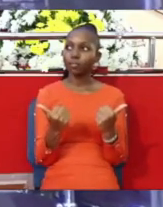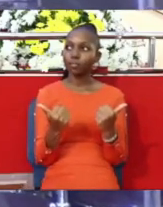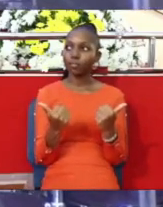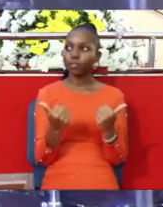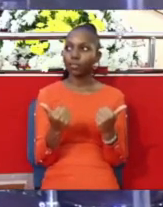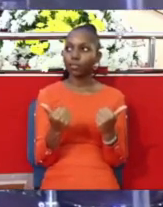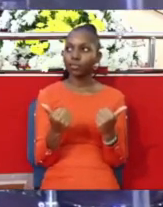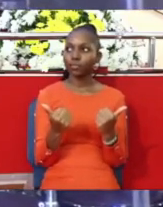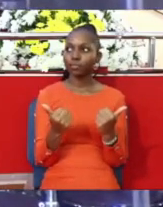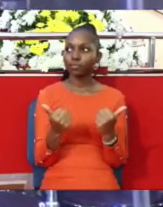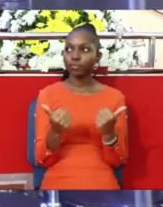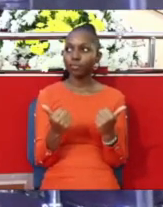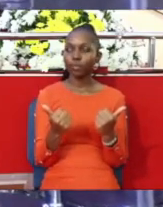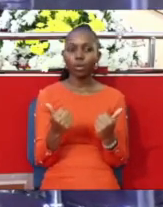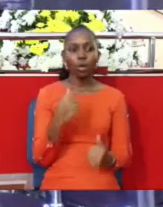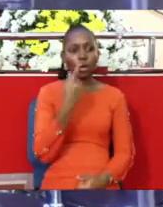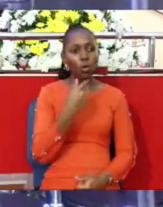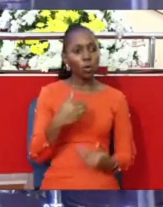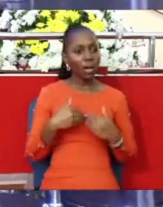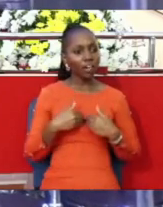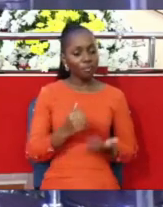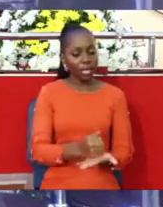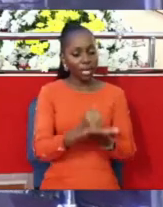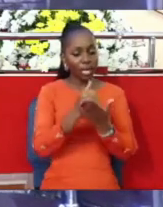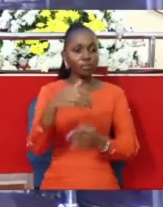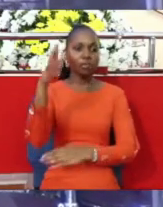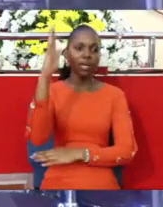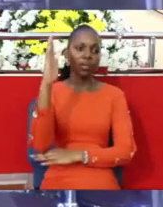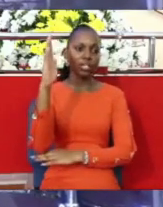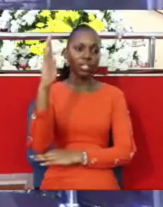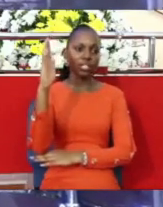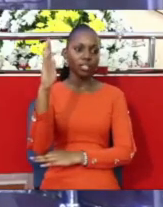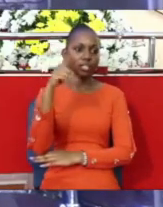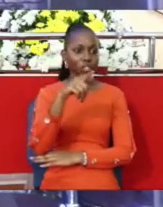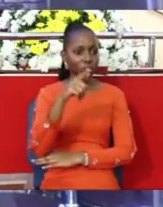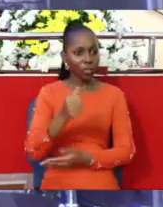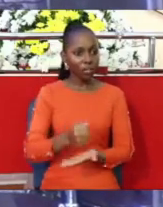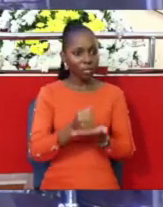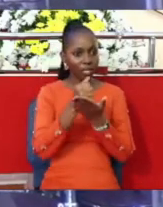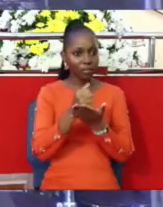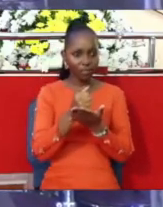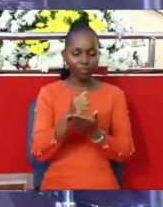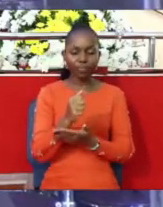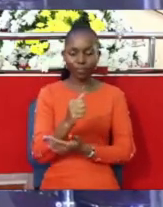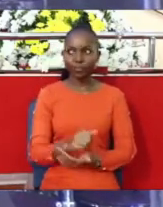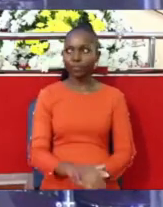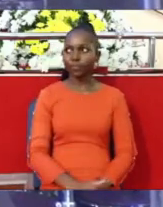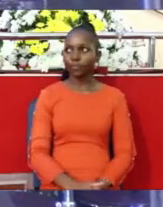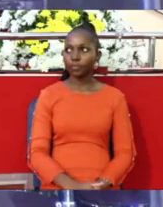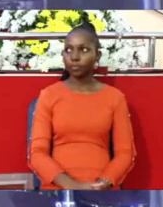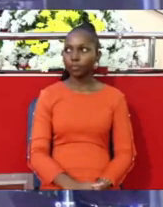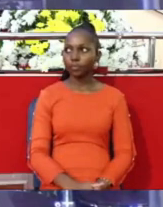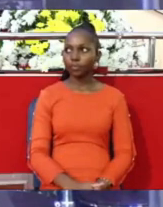amekupatia haki. Ni watu wangapi wamepewa haki na Mungu wetu? How many? Yaani ulisema Yesu righteous. Tu naye akakufanya haki. And Jesus made you righteous. Then if